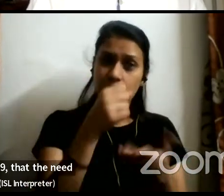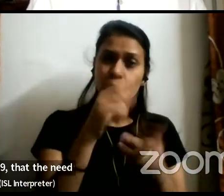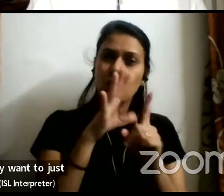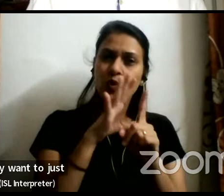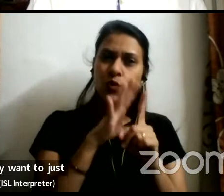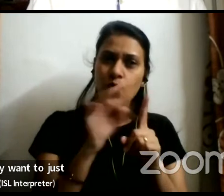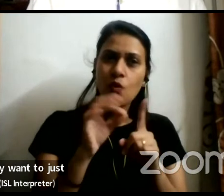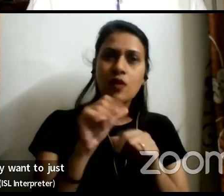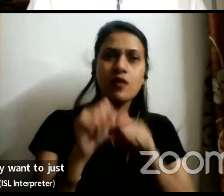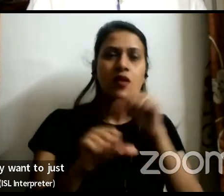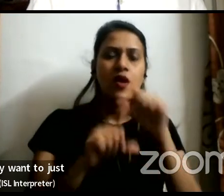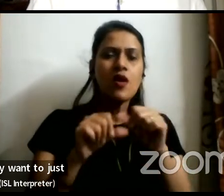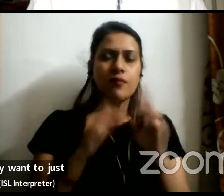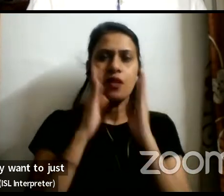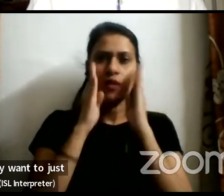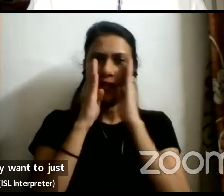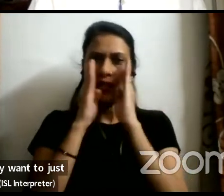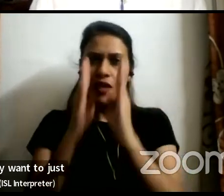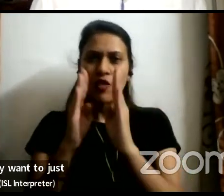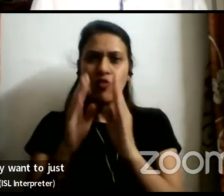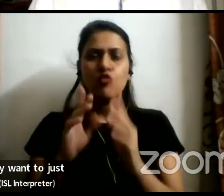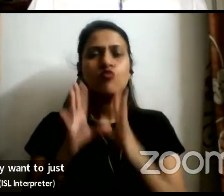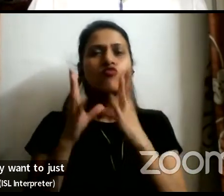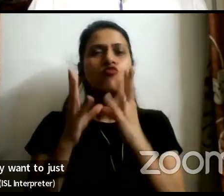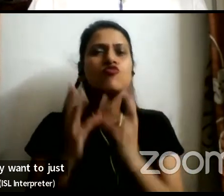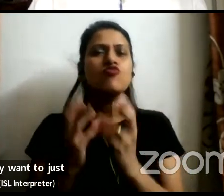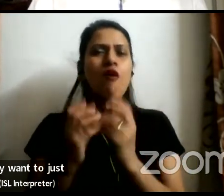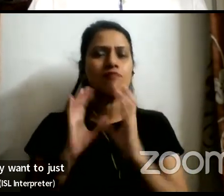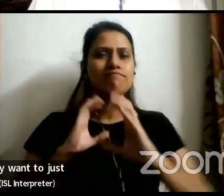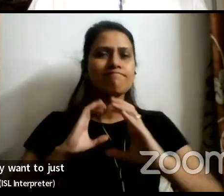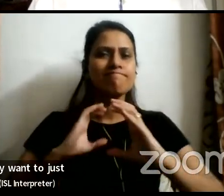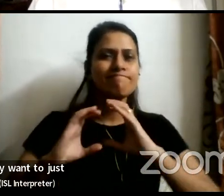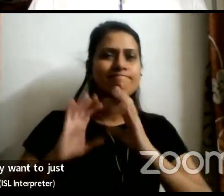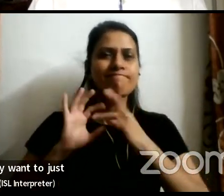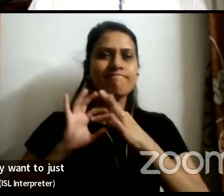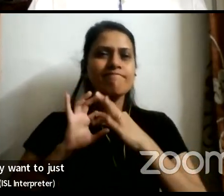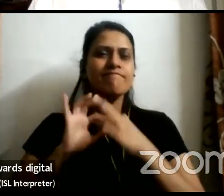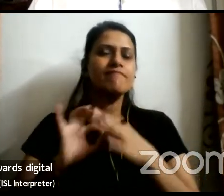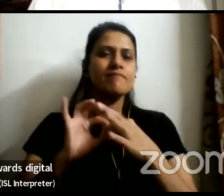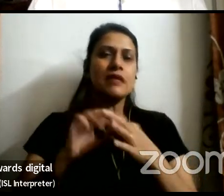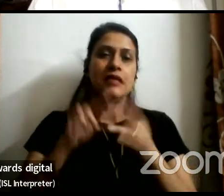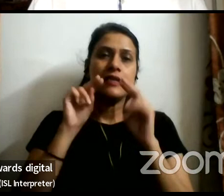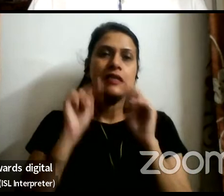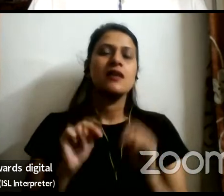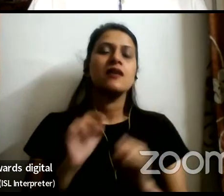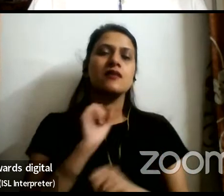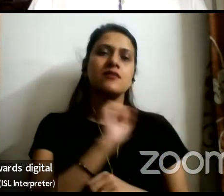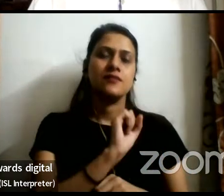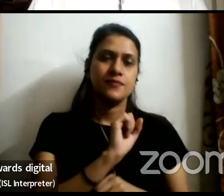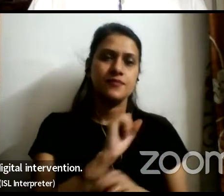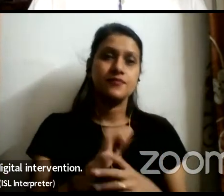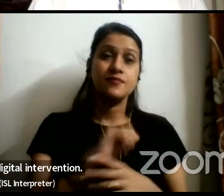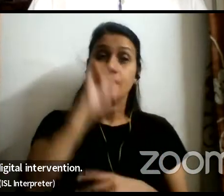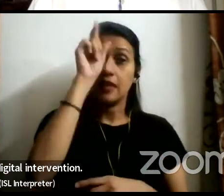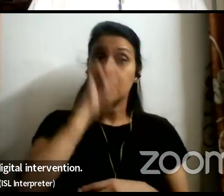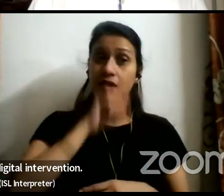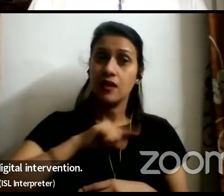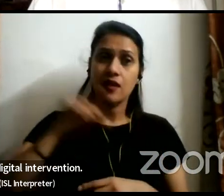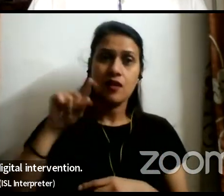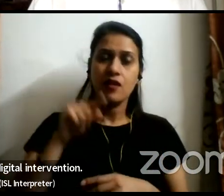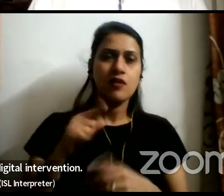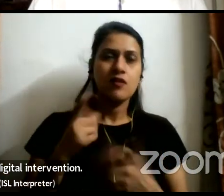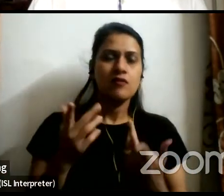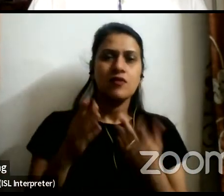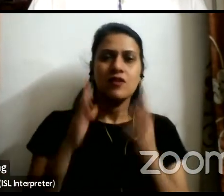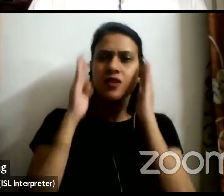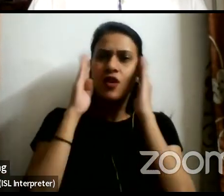take a soft approach towards digital intervention. India, I think, is not taking a soft approach.